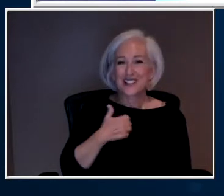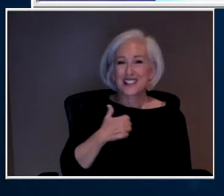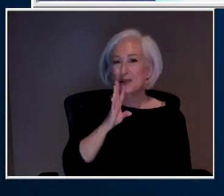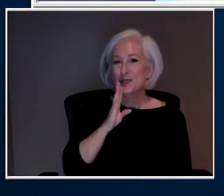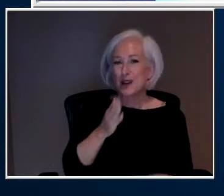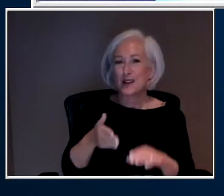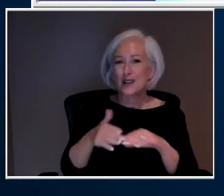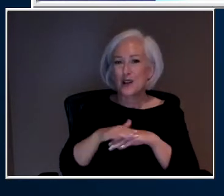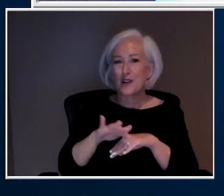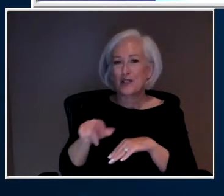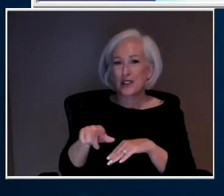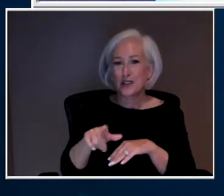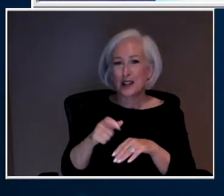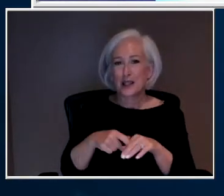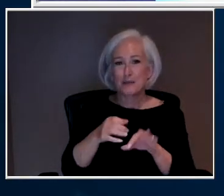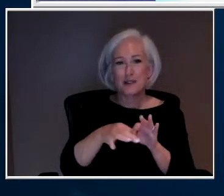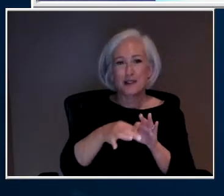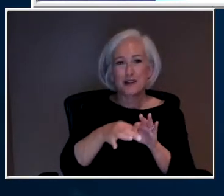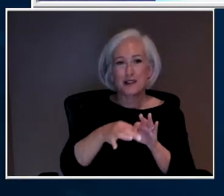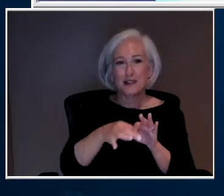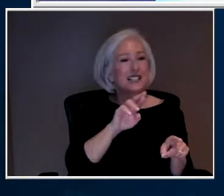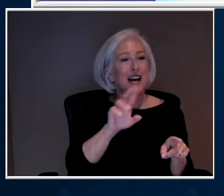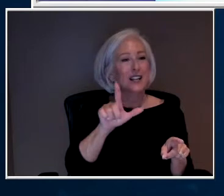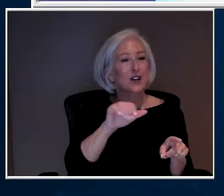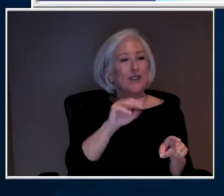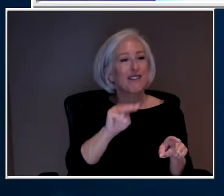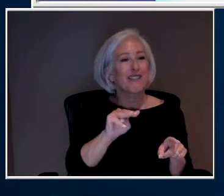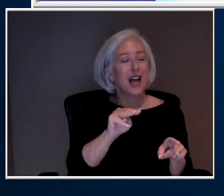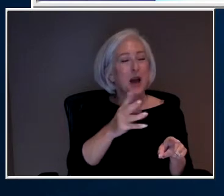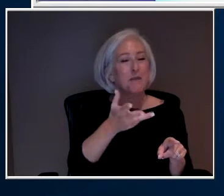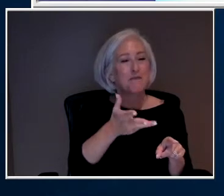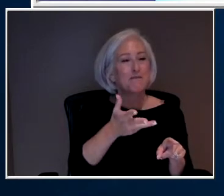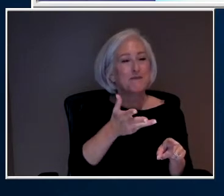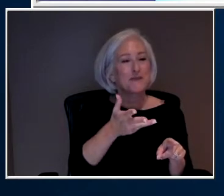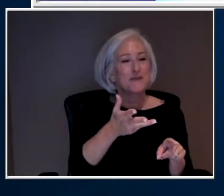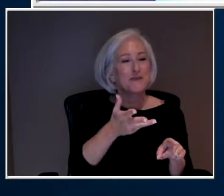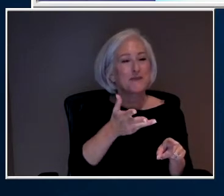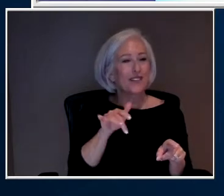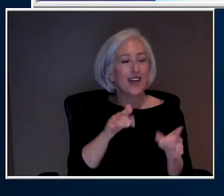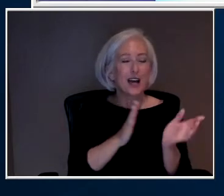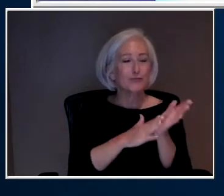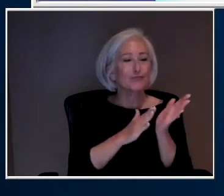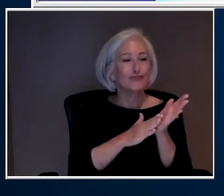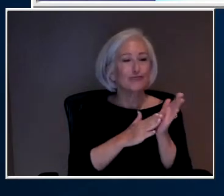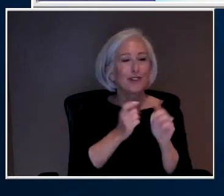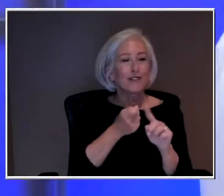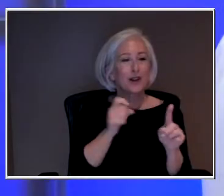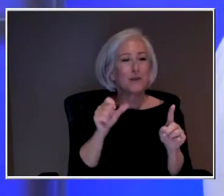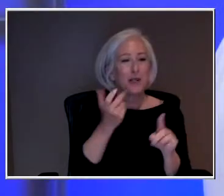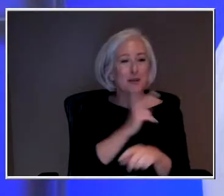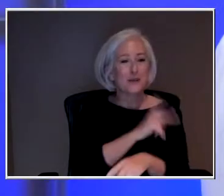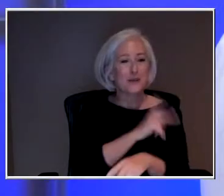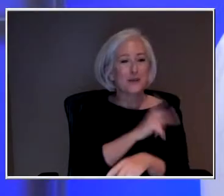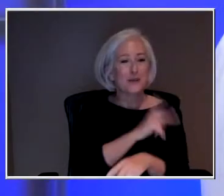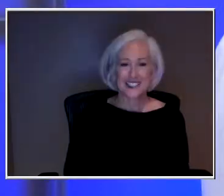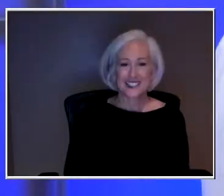little bit of a delay. I want to ask Dr. Lamb, what's it like to hear compliments like that from other patients? I think it's great. I think,